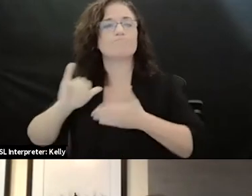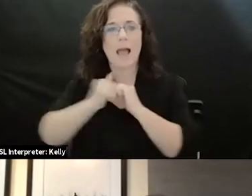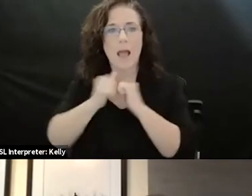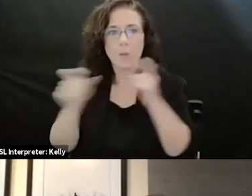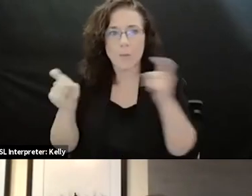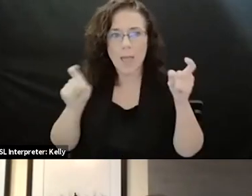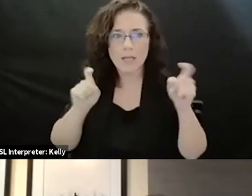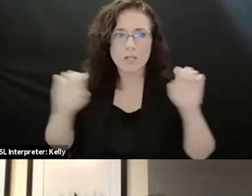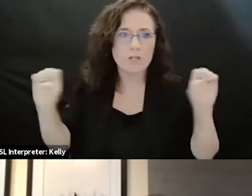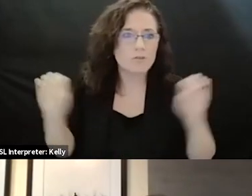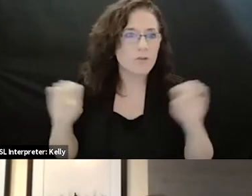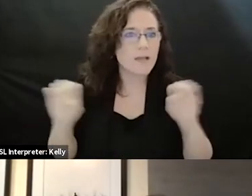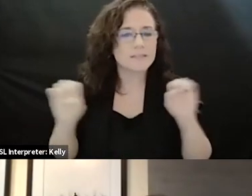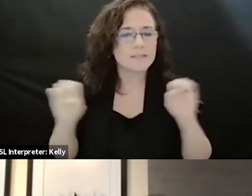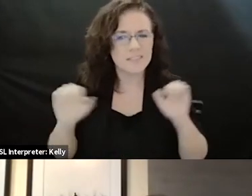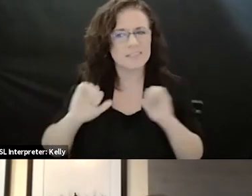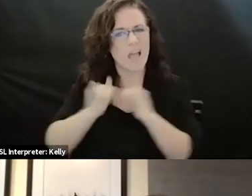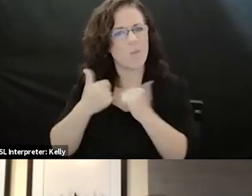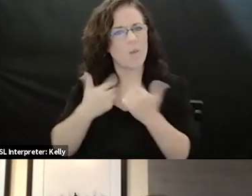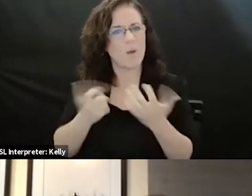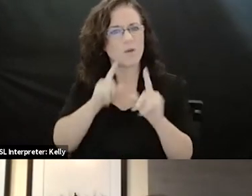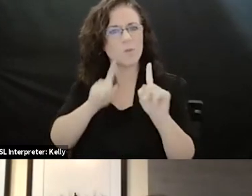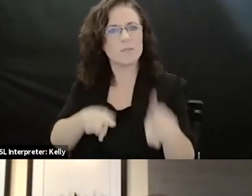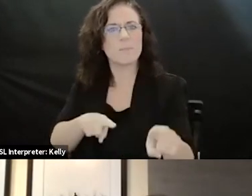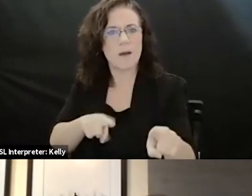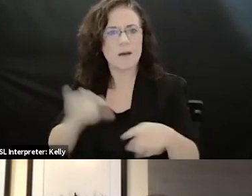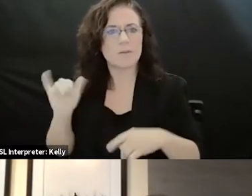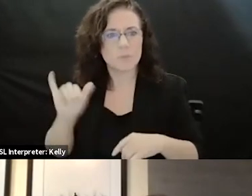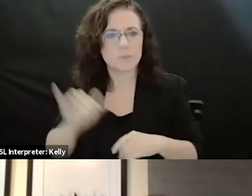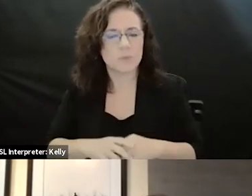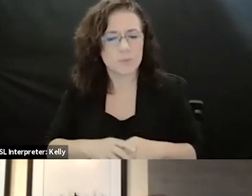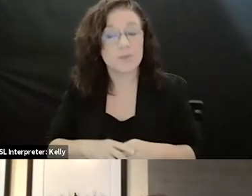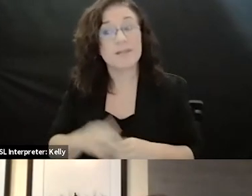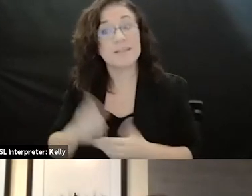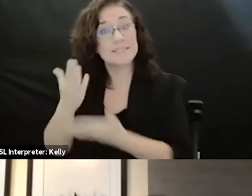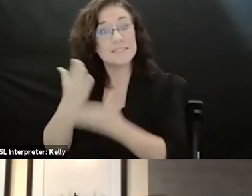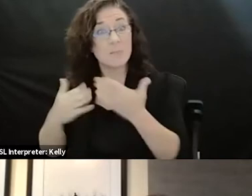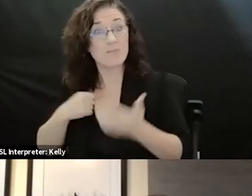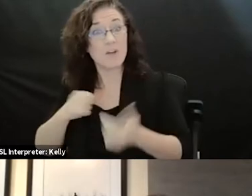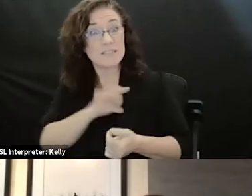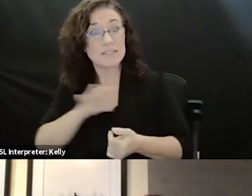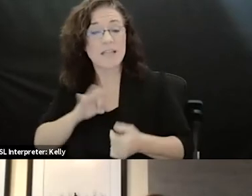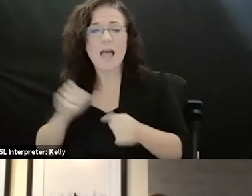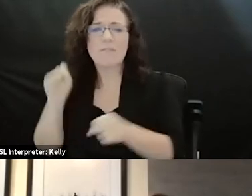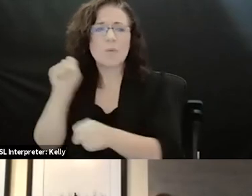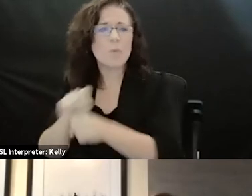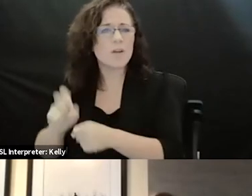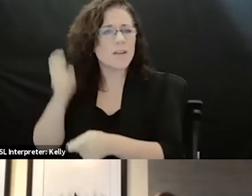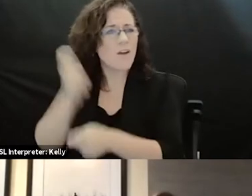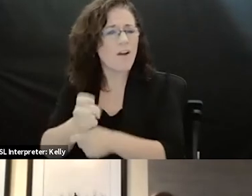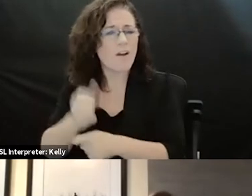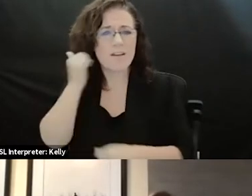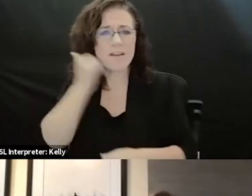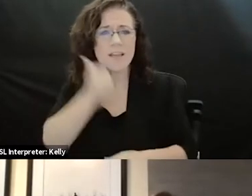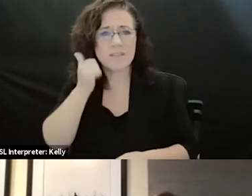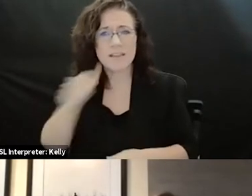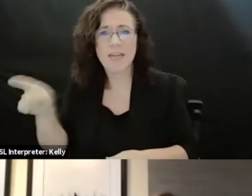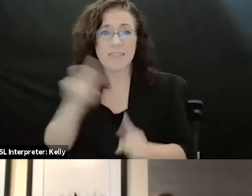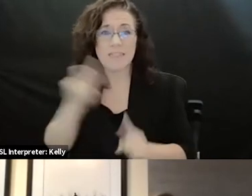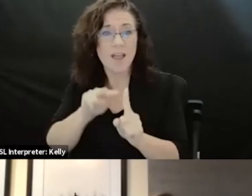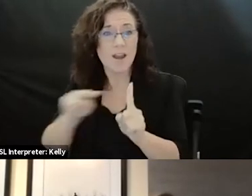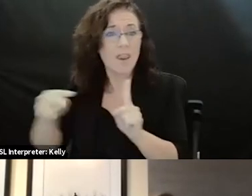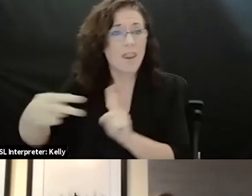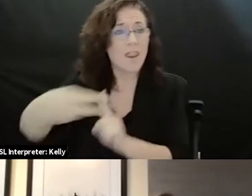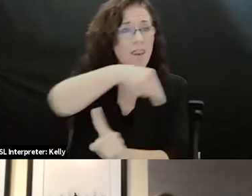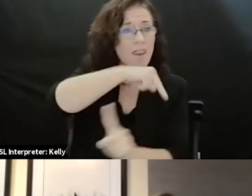respond i want to appreciate the staff who continues to work hard every day to make sure they're moving all aspects to make sure we are fully